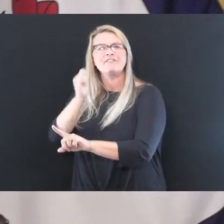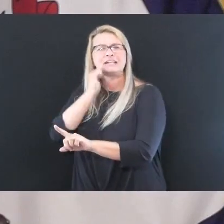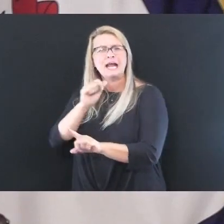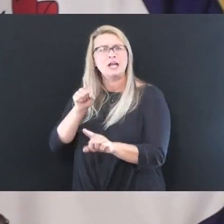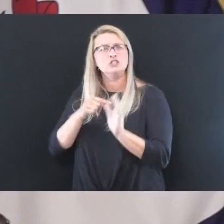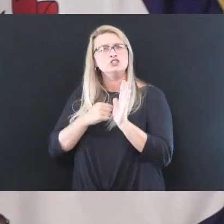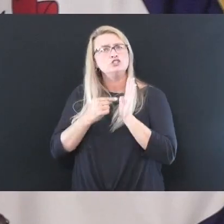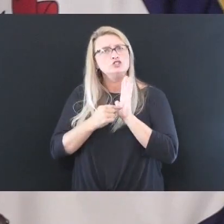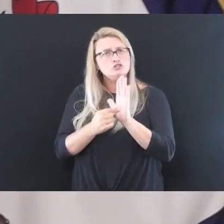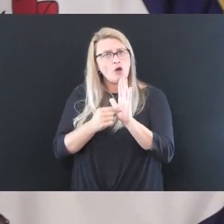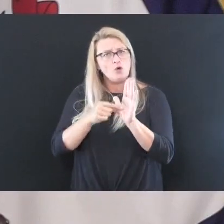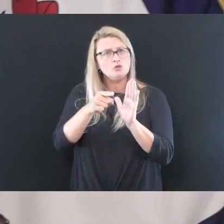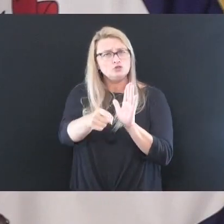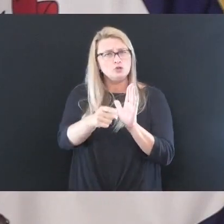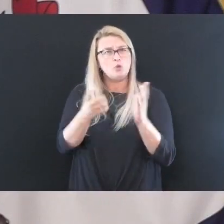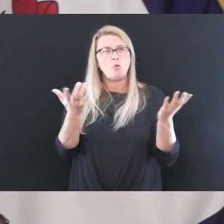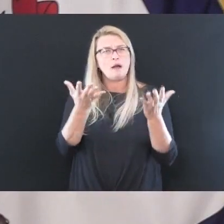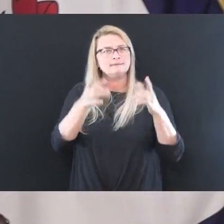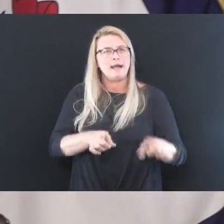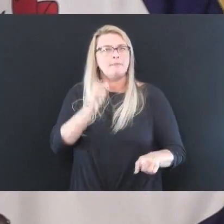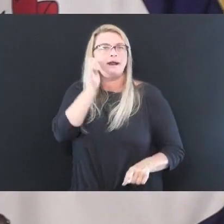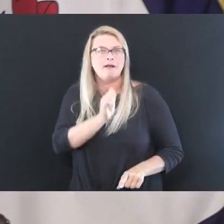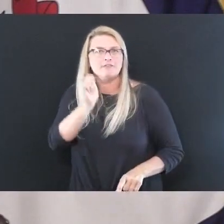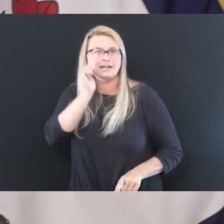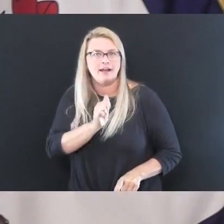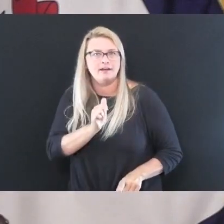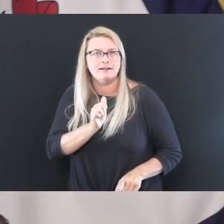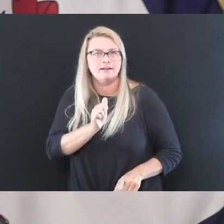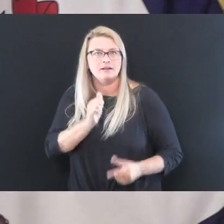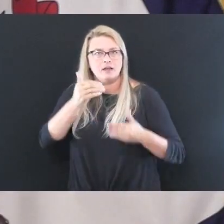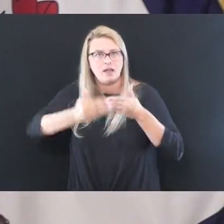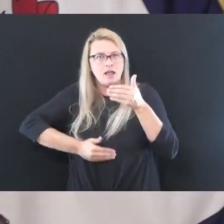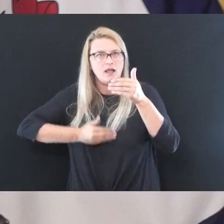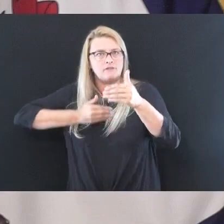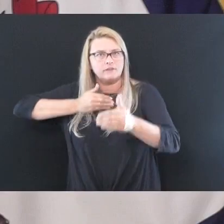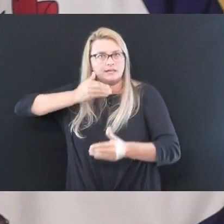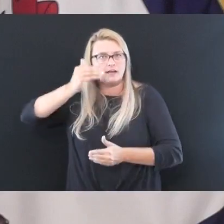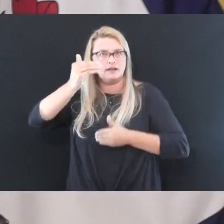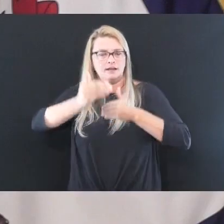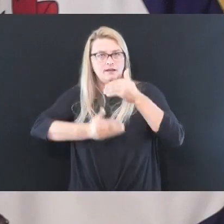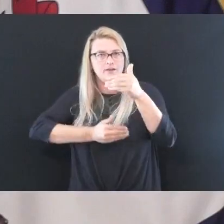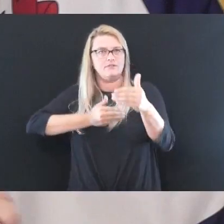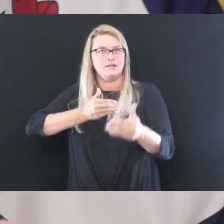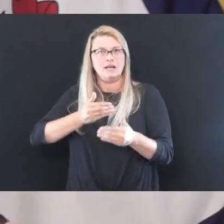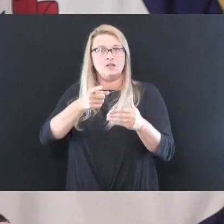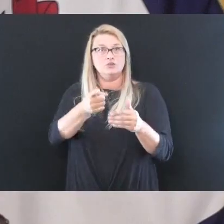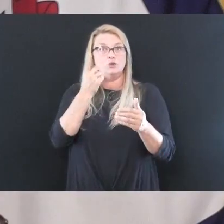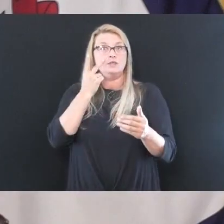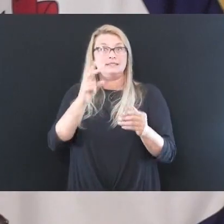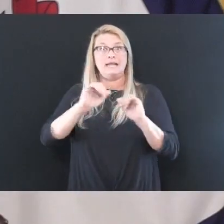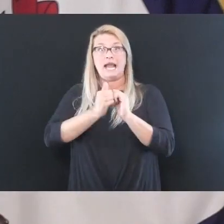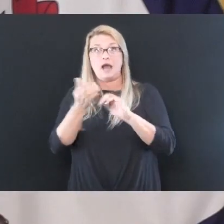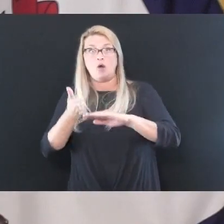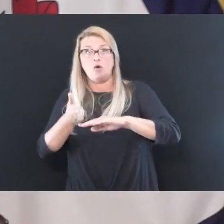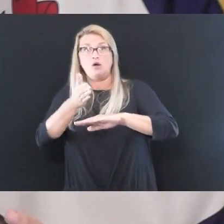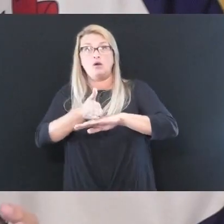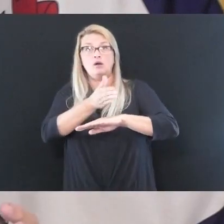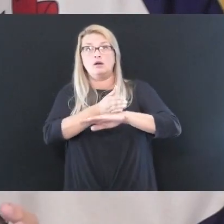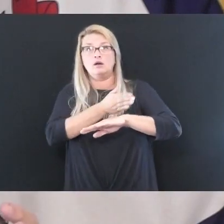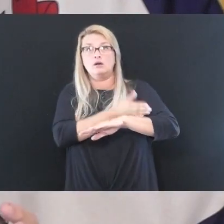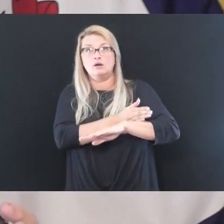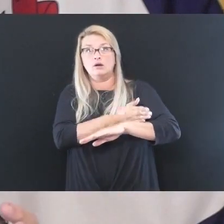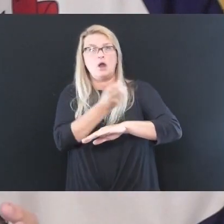indication and an indicator. But it is just that. It is just an indicator to the mapping that's coming out through